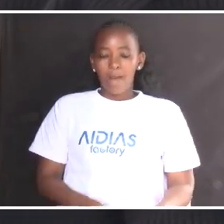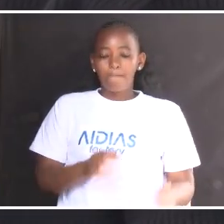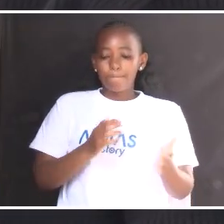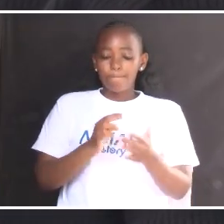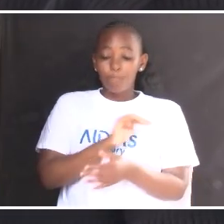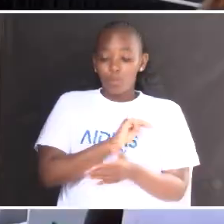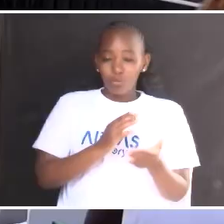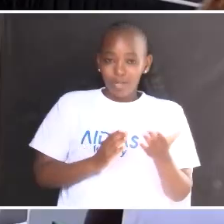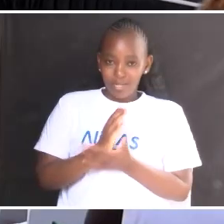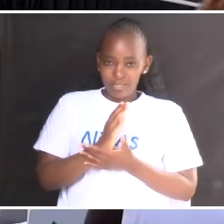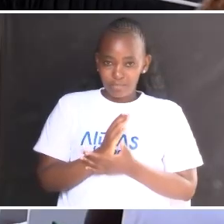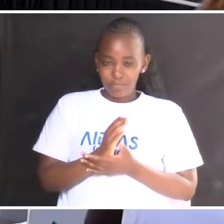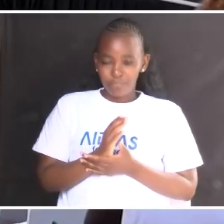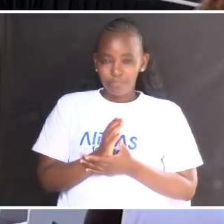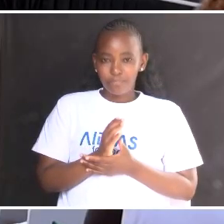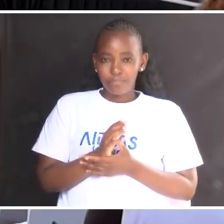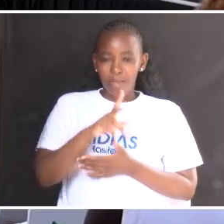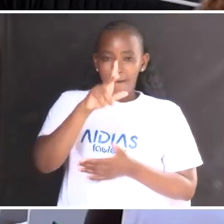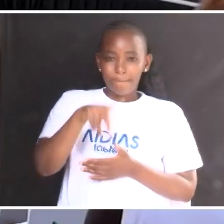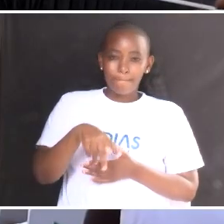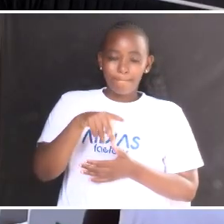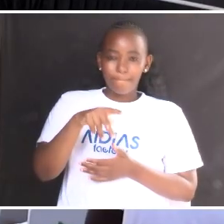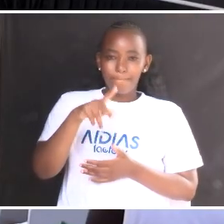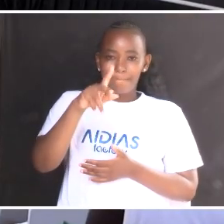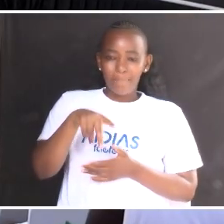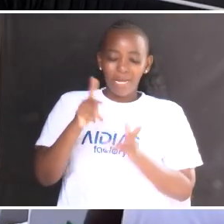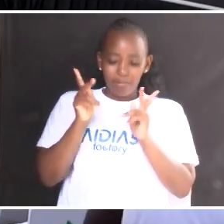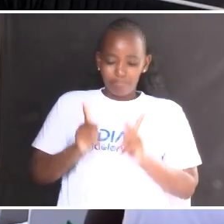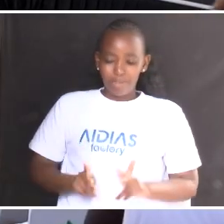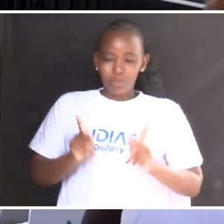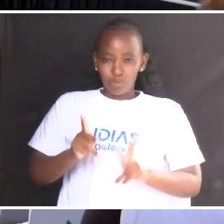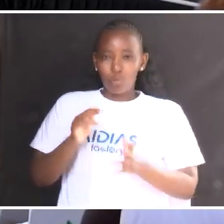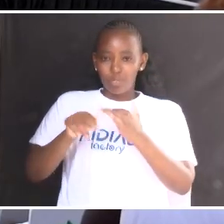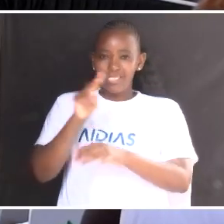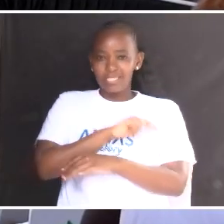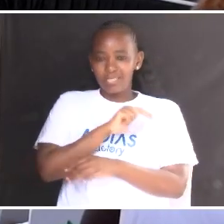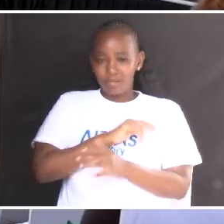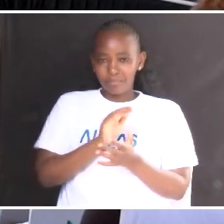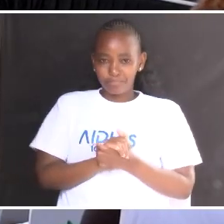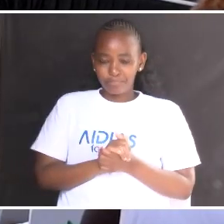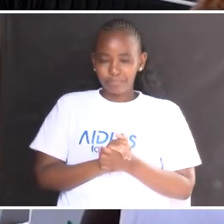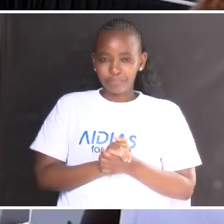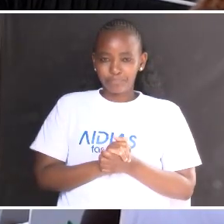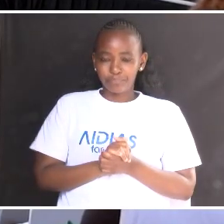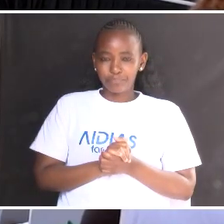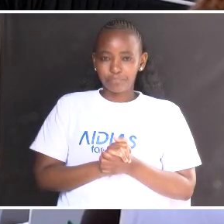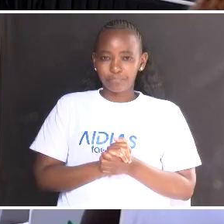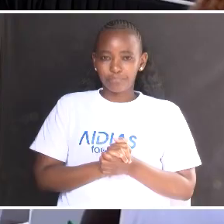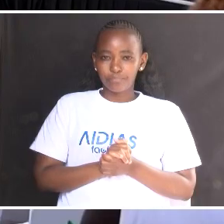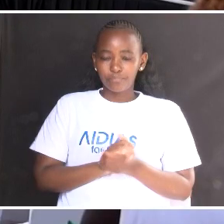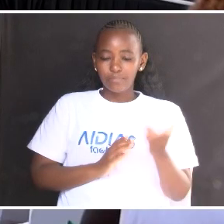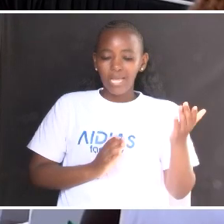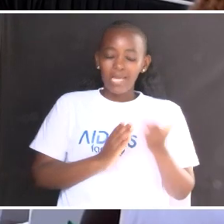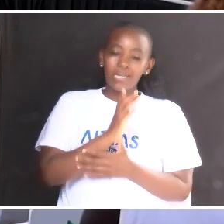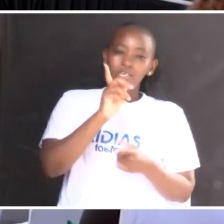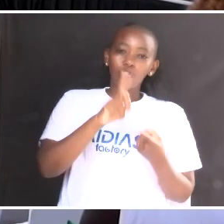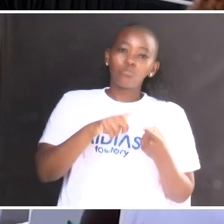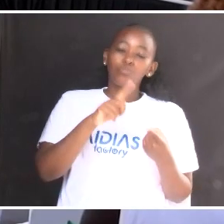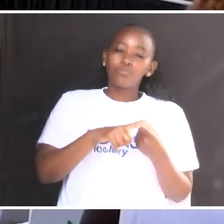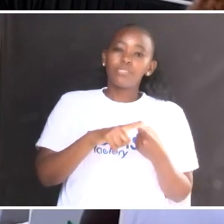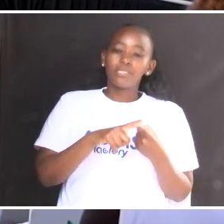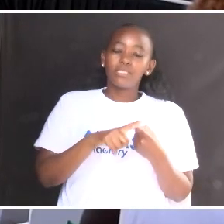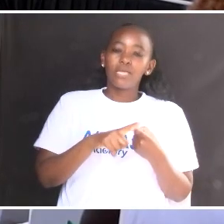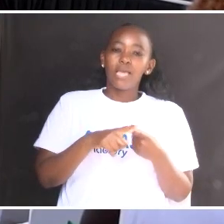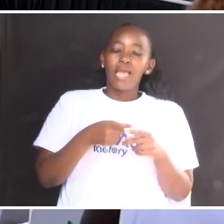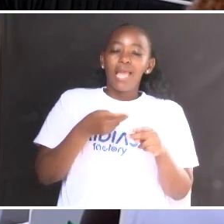right, are paternal in nature. They are personal. So they refer to the right to be credited